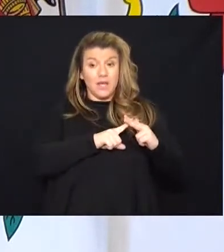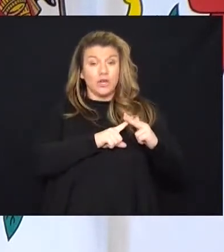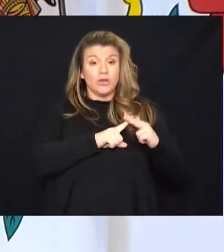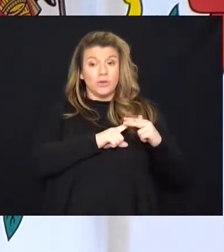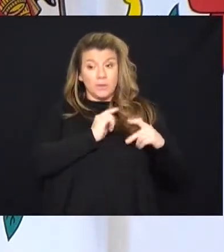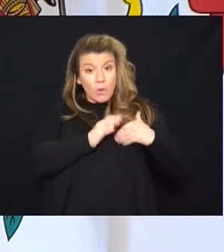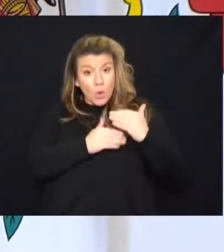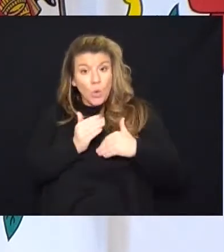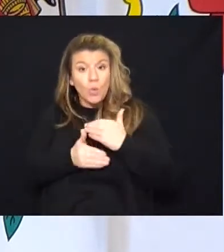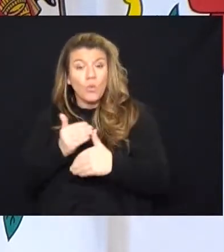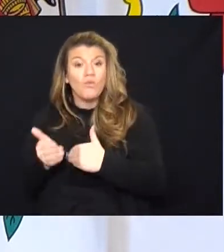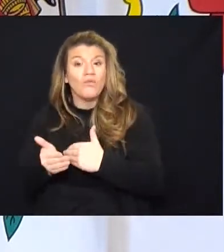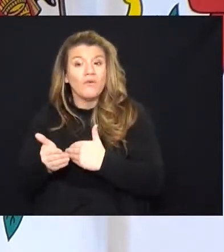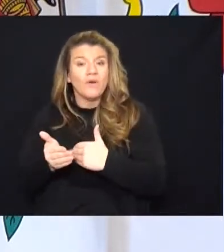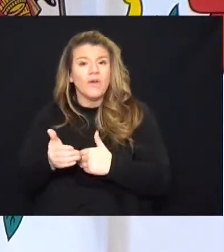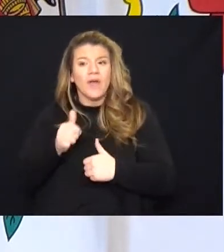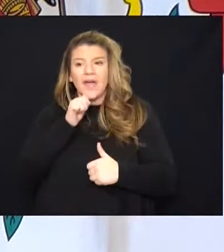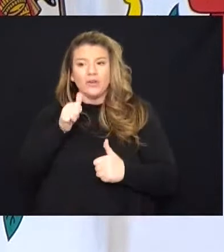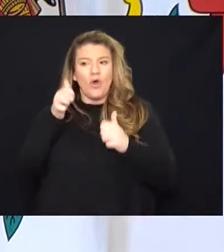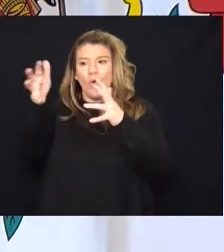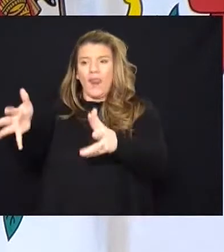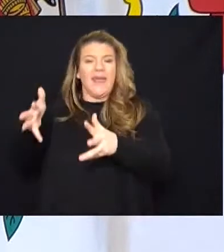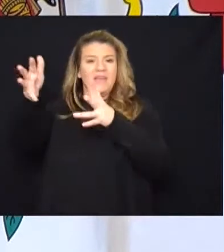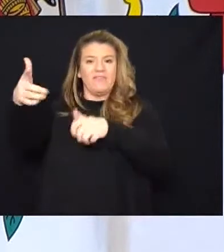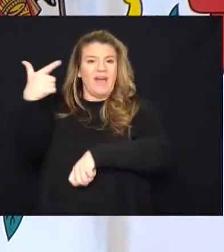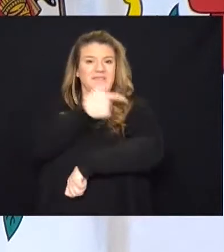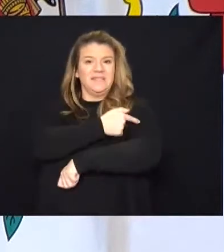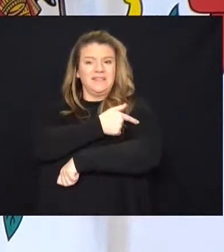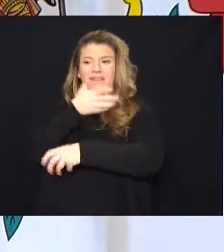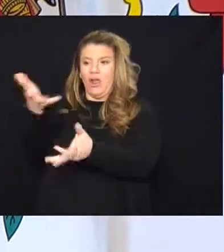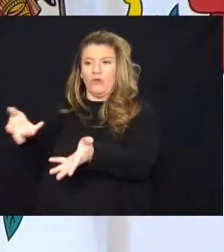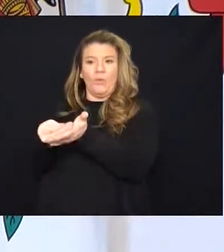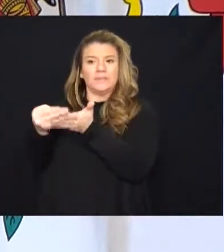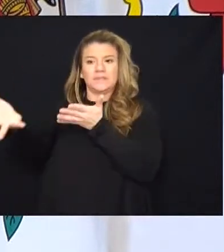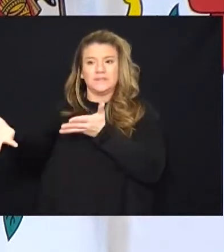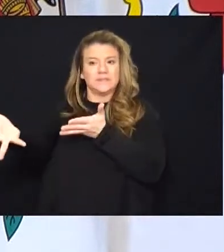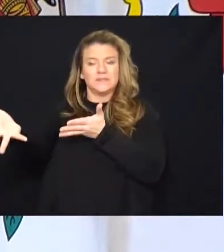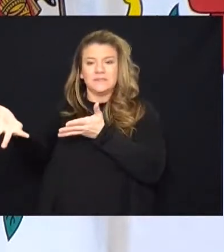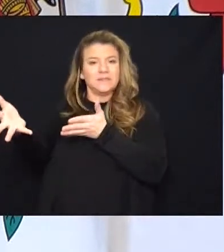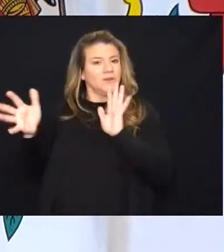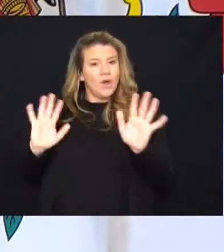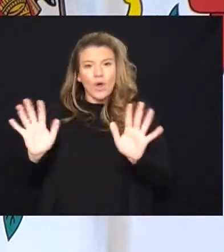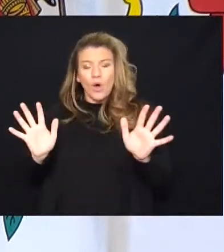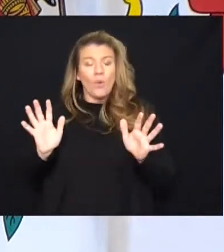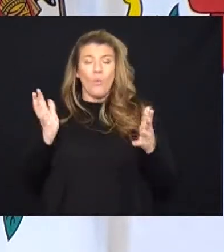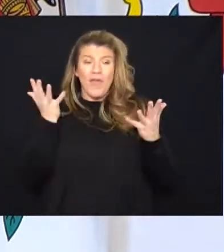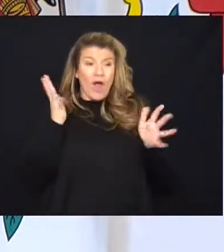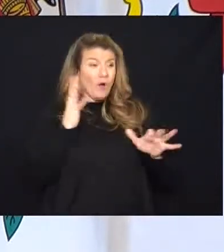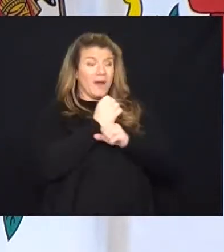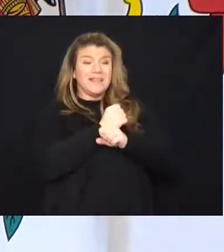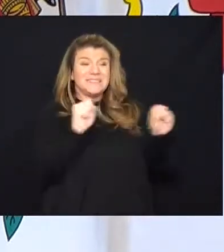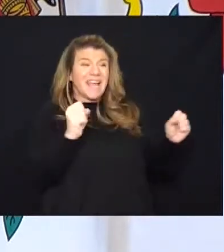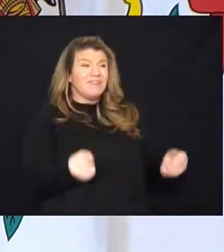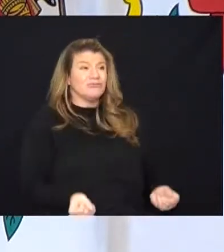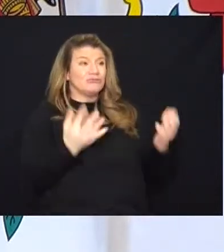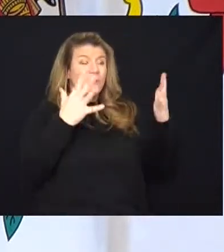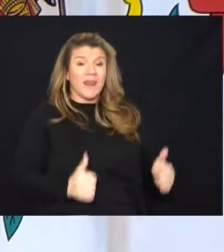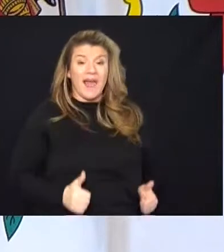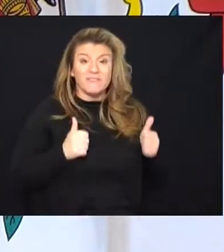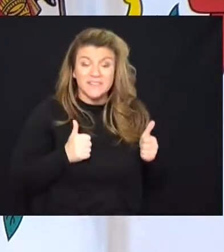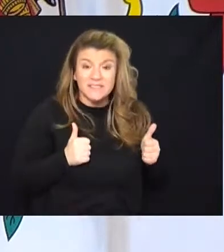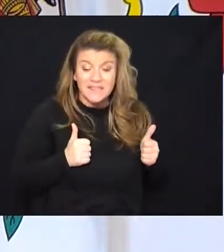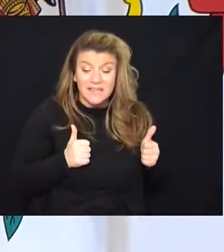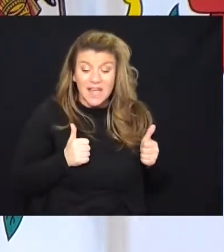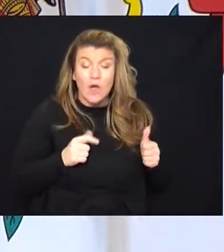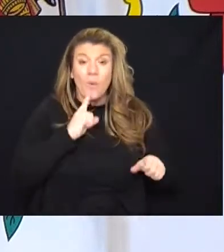move and don't leave those vaccines in the warehouses. You know, we saved a bunch of lives in doing so. We